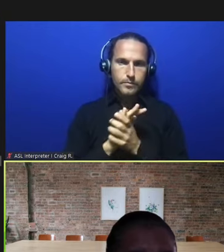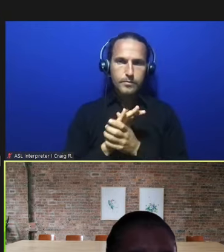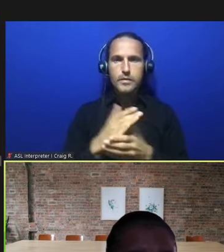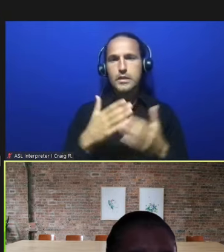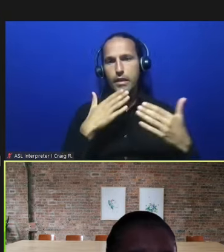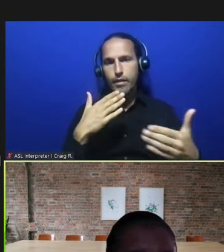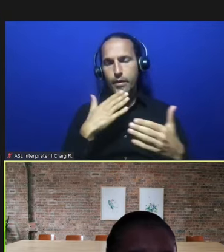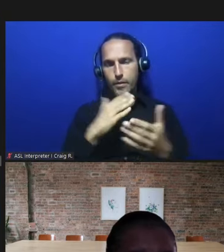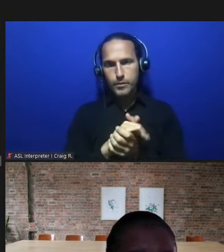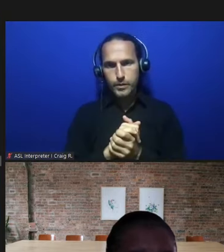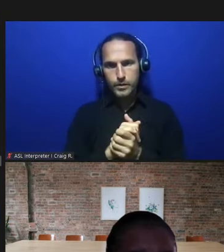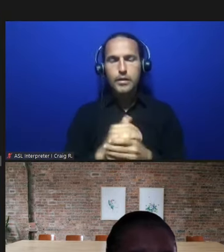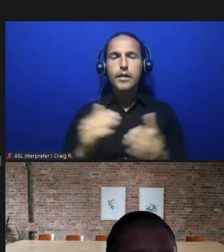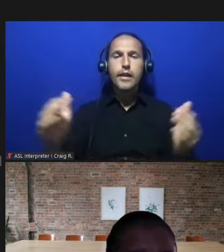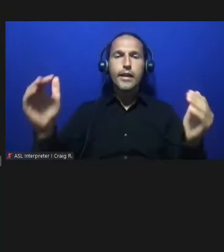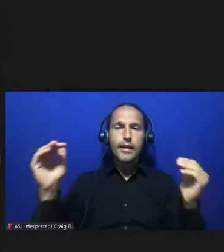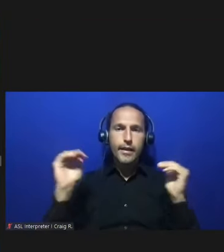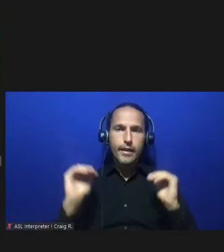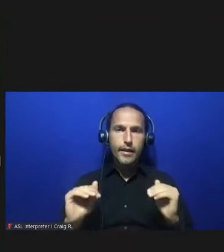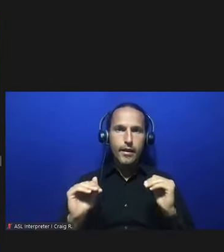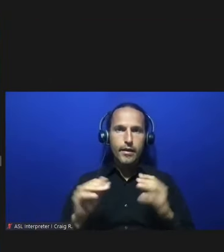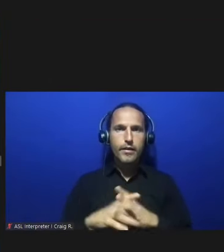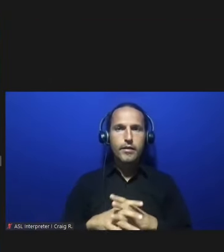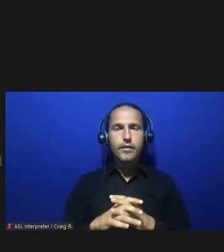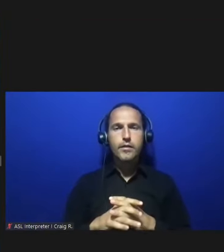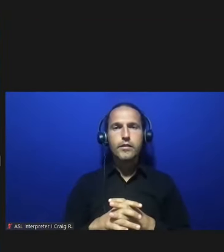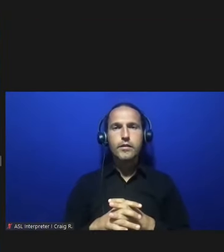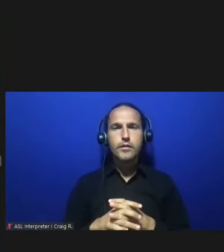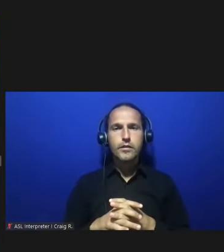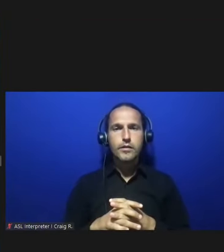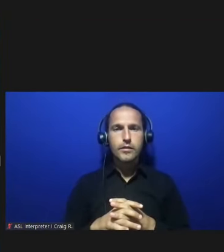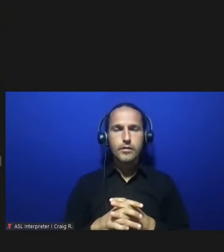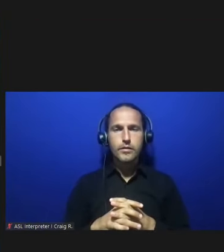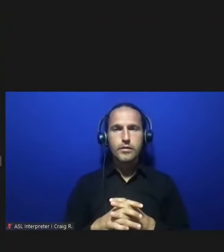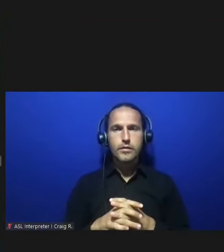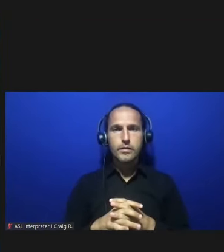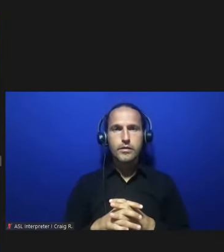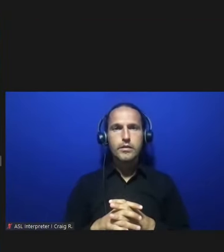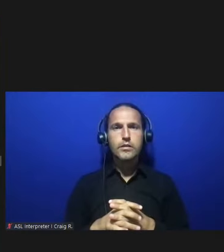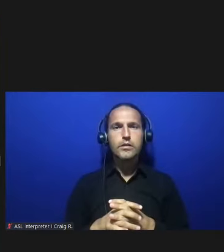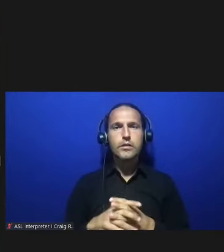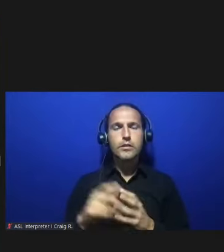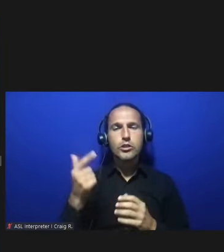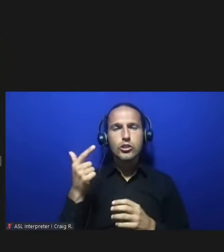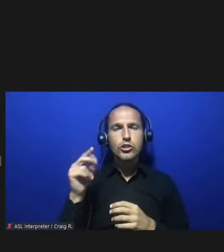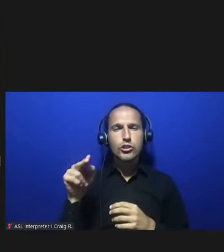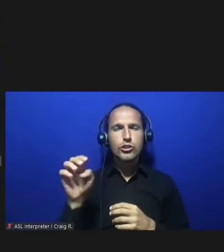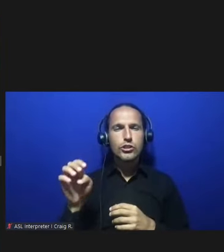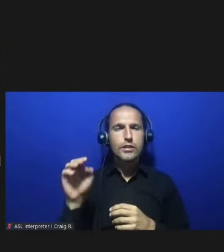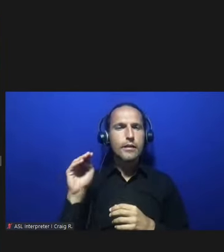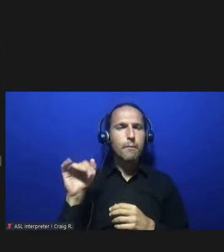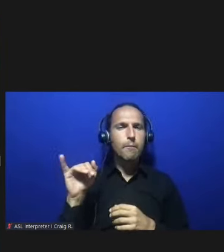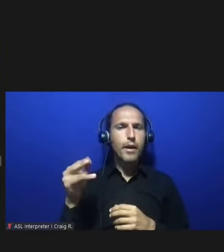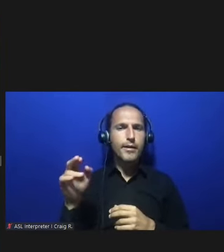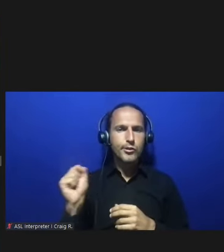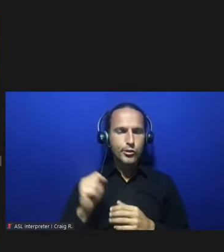Thank you. Our next speaker is Jean Majors, followed by Julie Huntington.